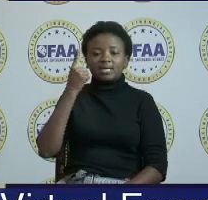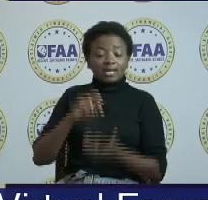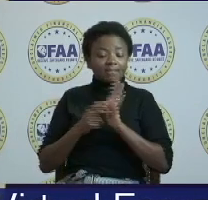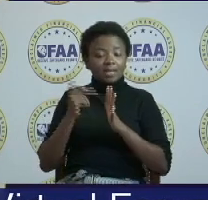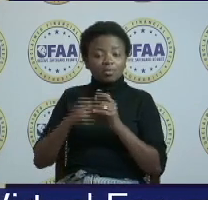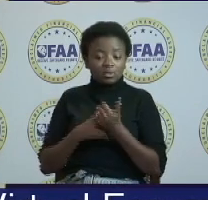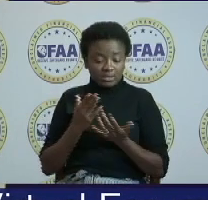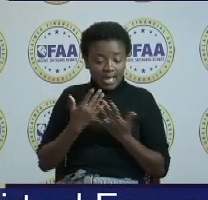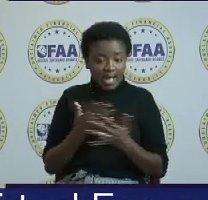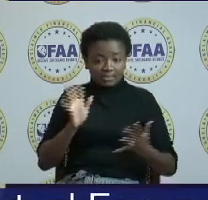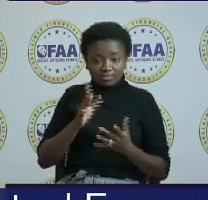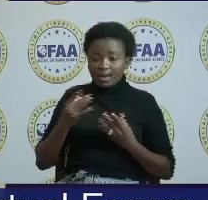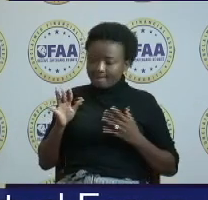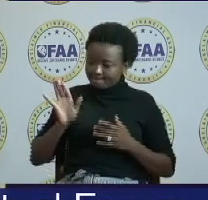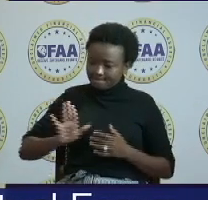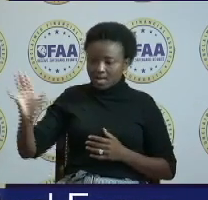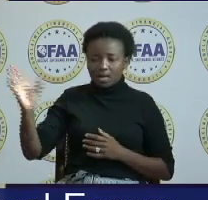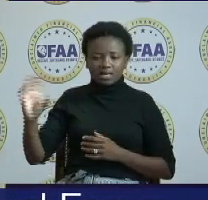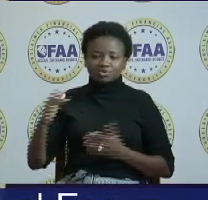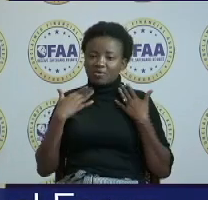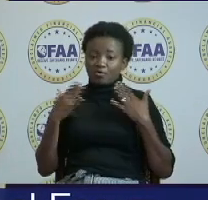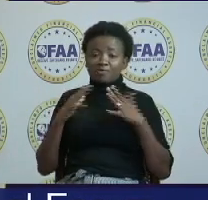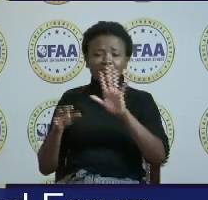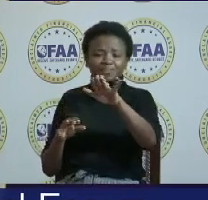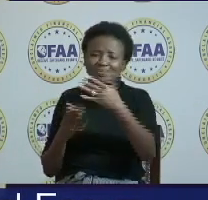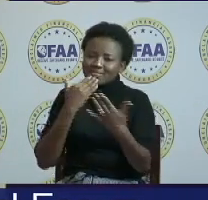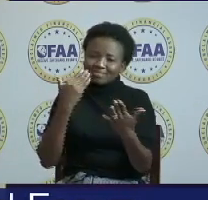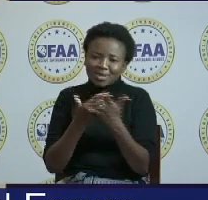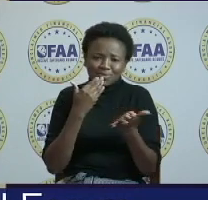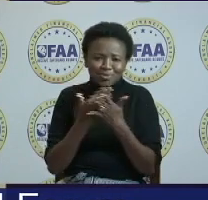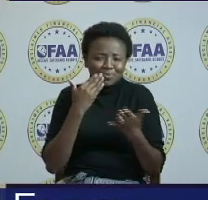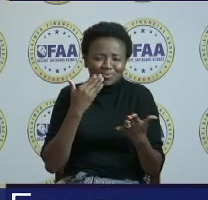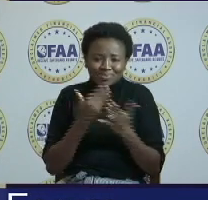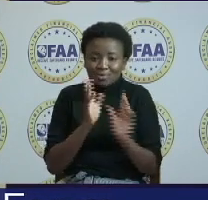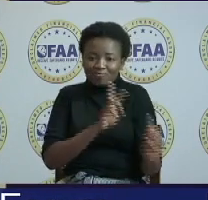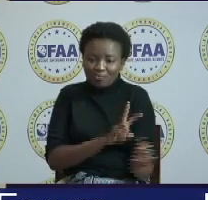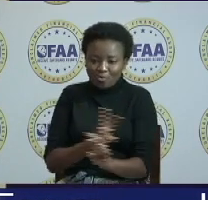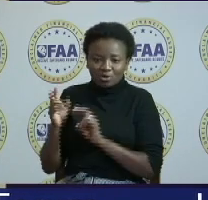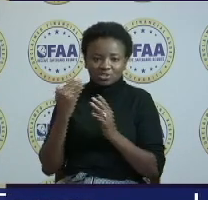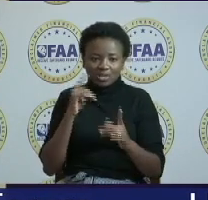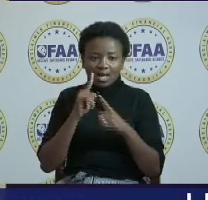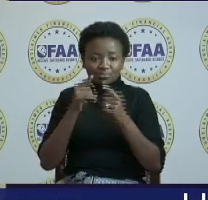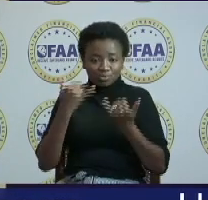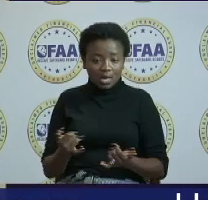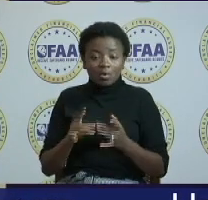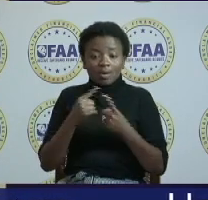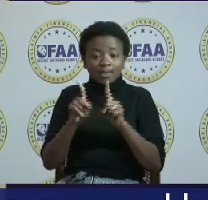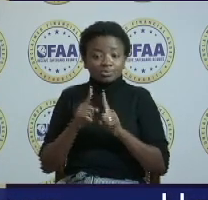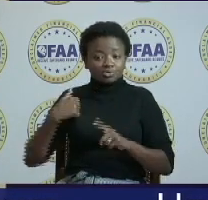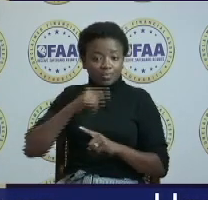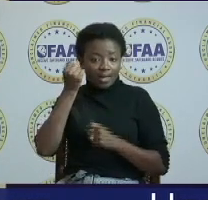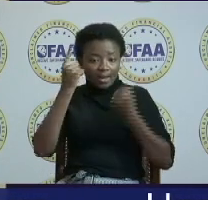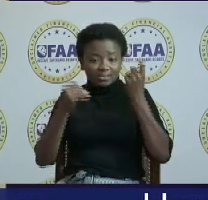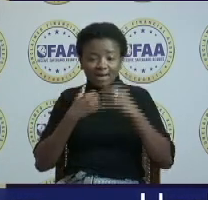from Jacob. Okay, our dear holders, thank you so much for still being with us up to this point. We are meant to understand we have more